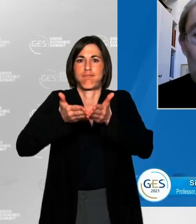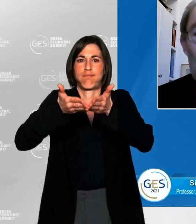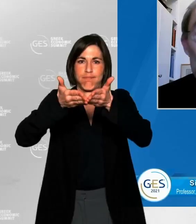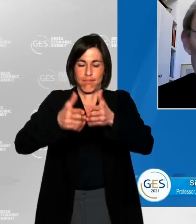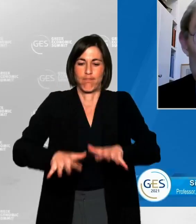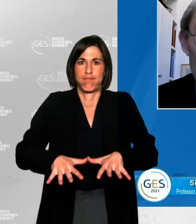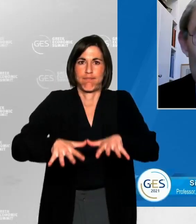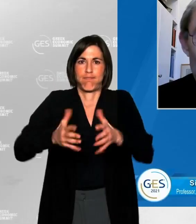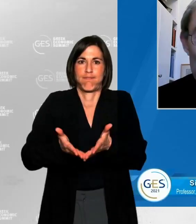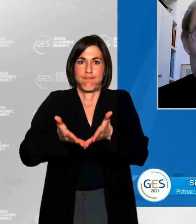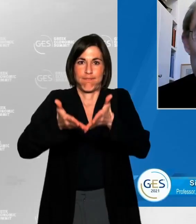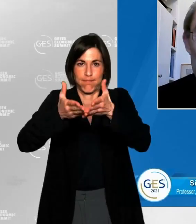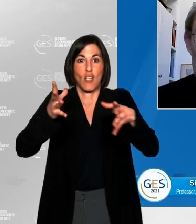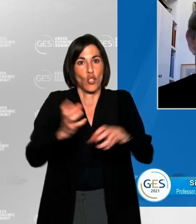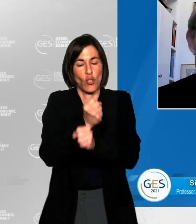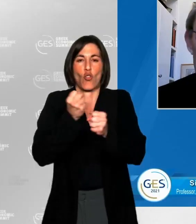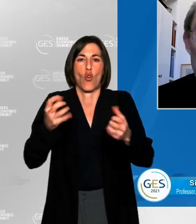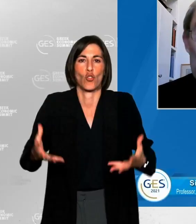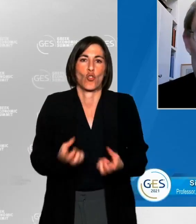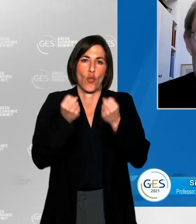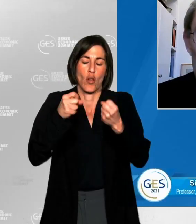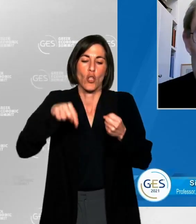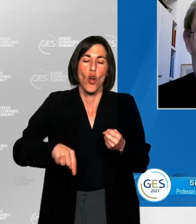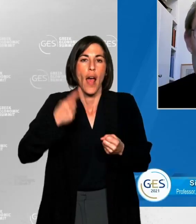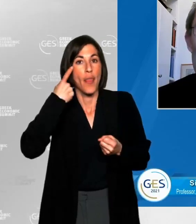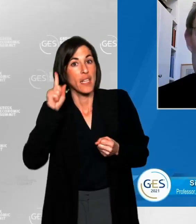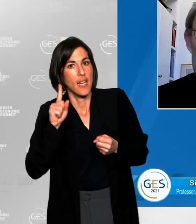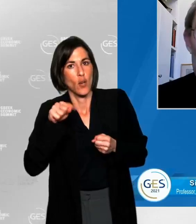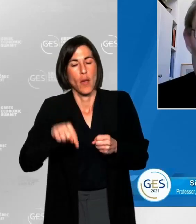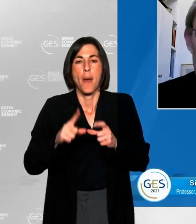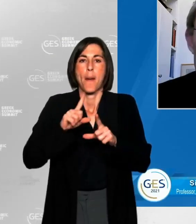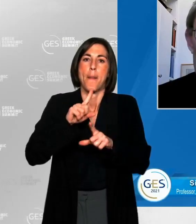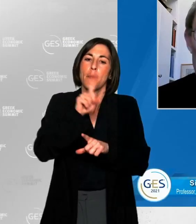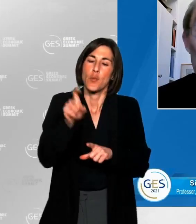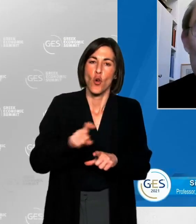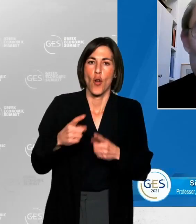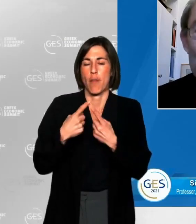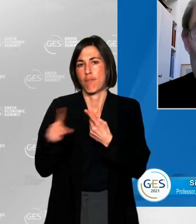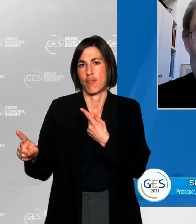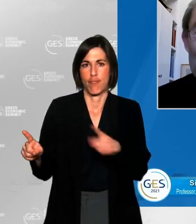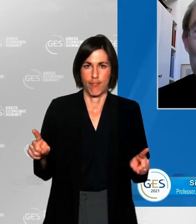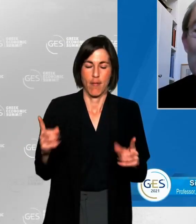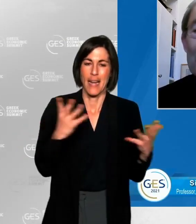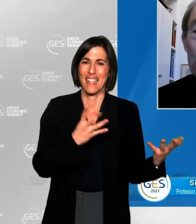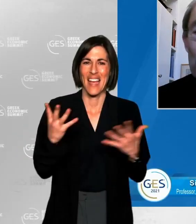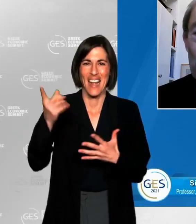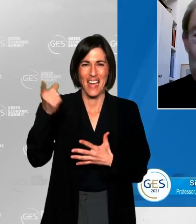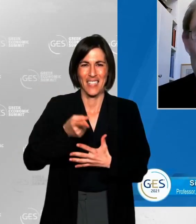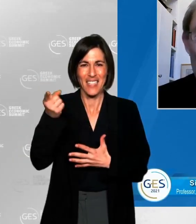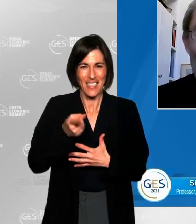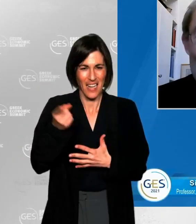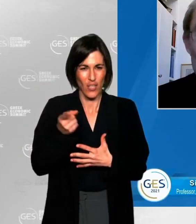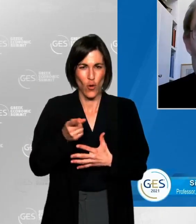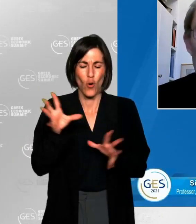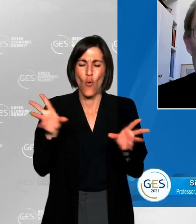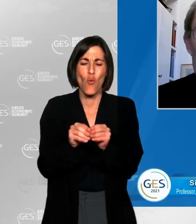nowadays, though, the story is completely different. The cartoon that I'm choosing, in fact, shows that 99% of the boats just don't rise and 1% rises, which